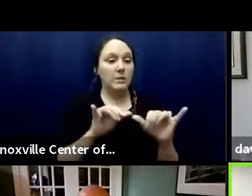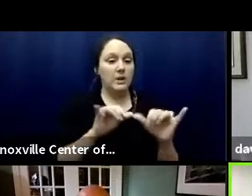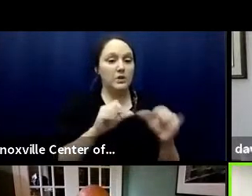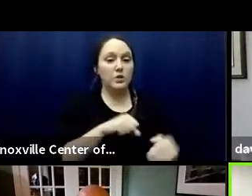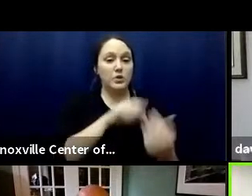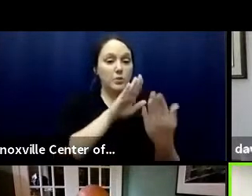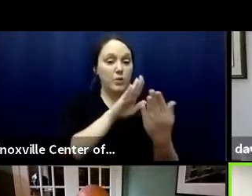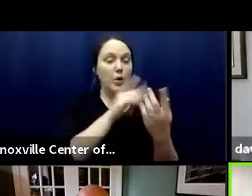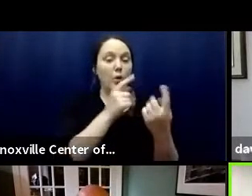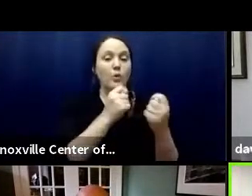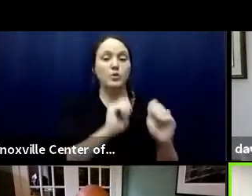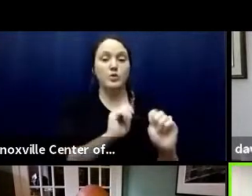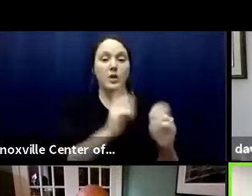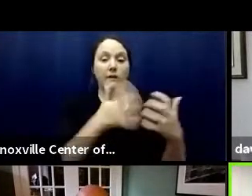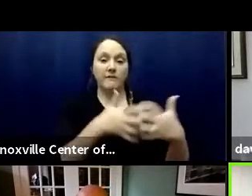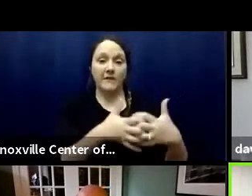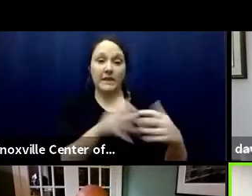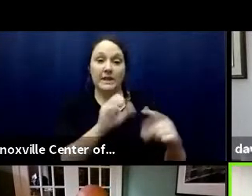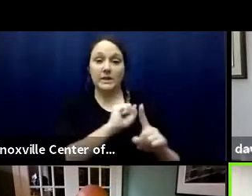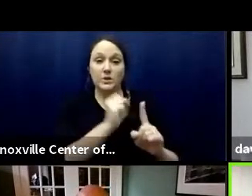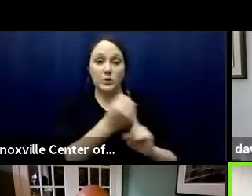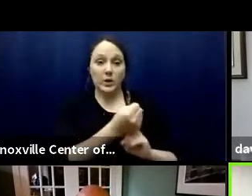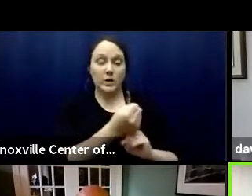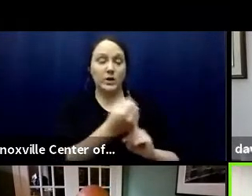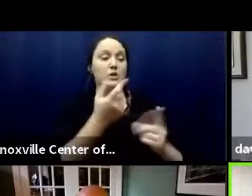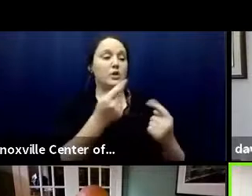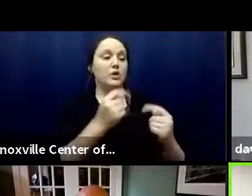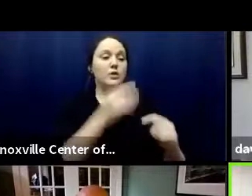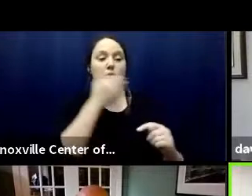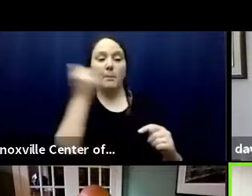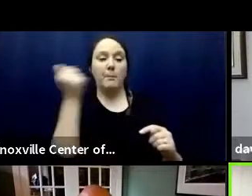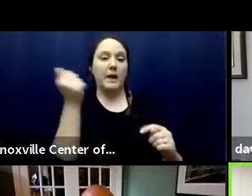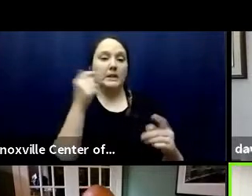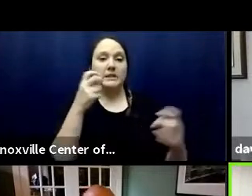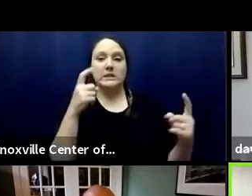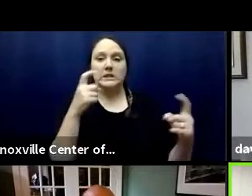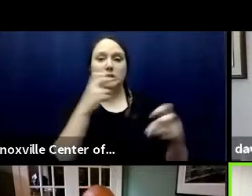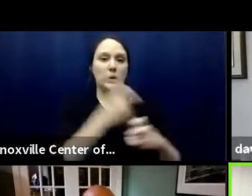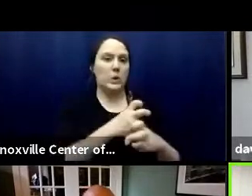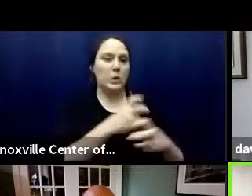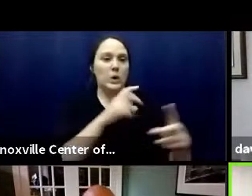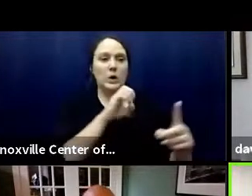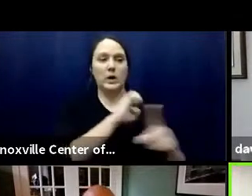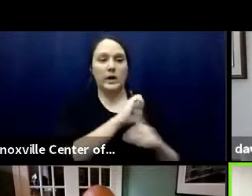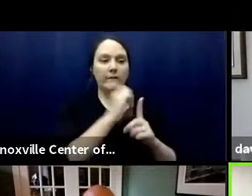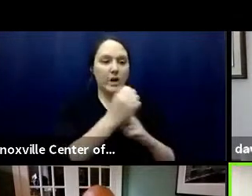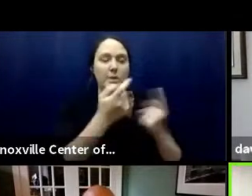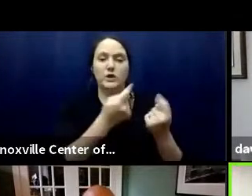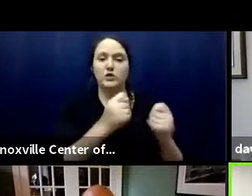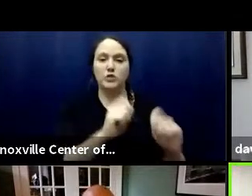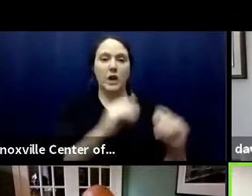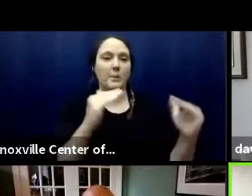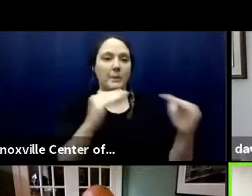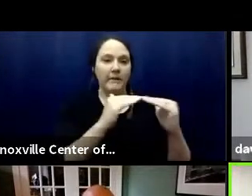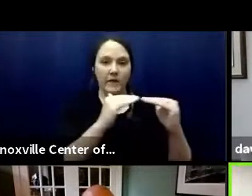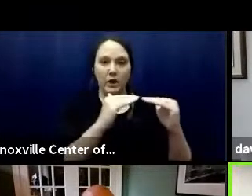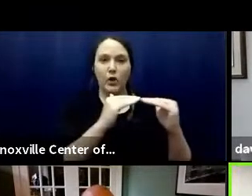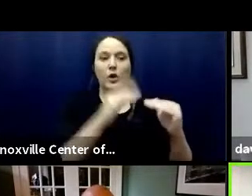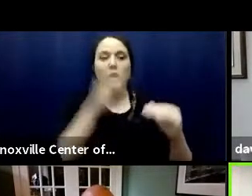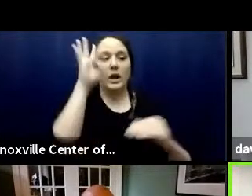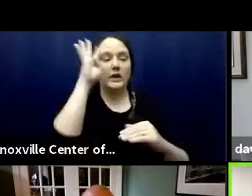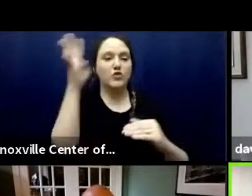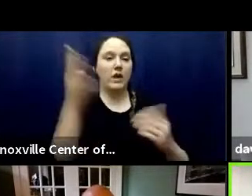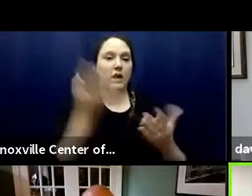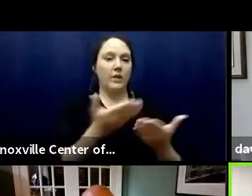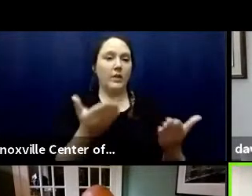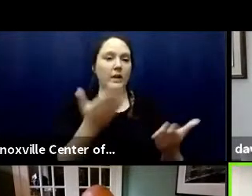proportional to the situation, trying our best in a very difficult environment to be fair, and have, create things that may be somewhat